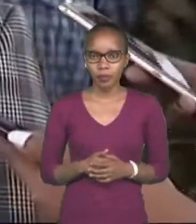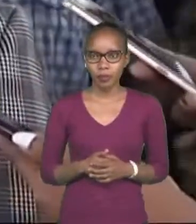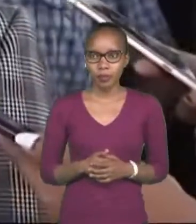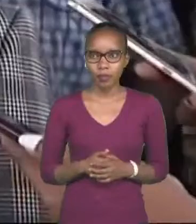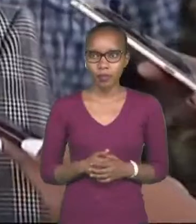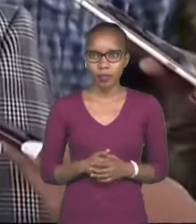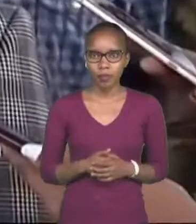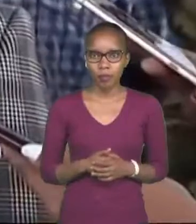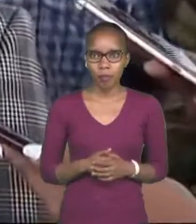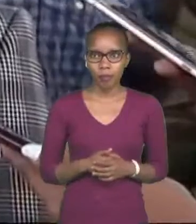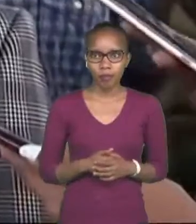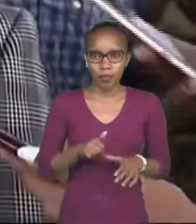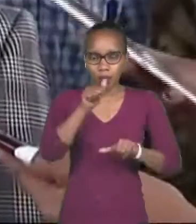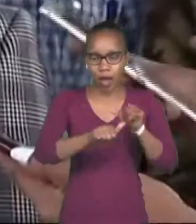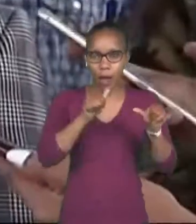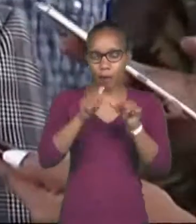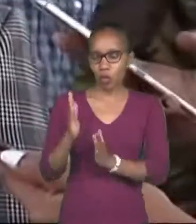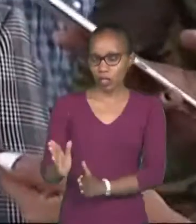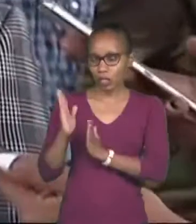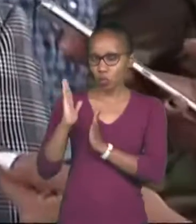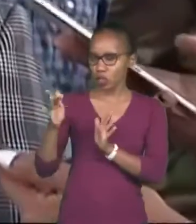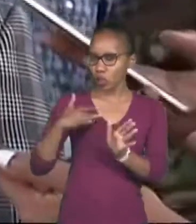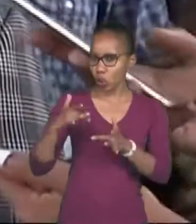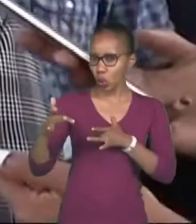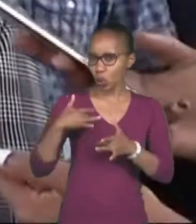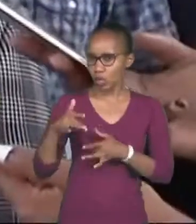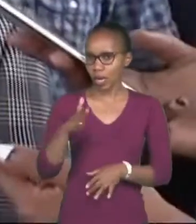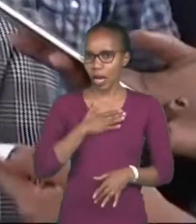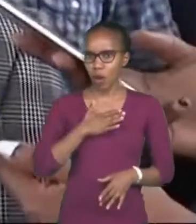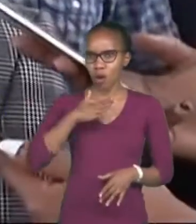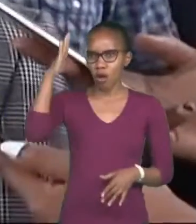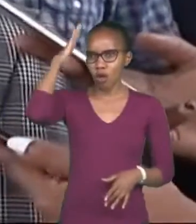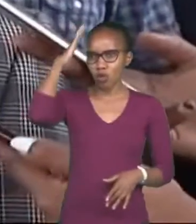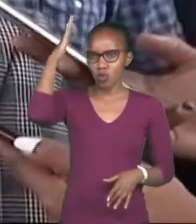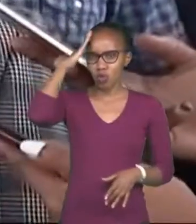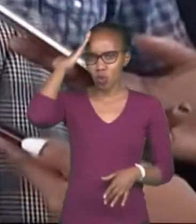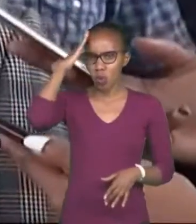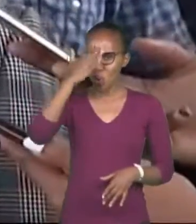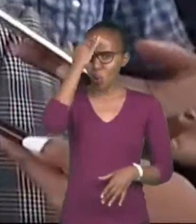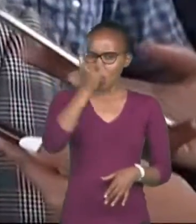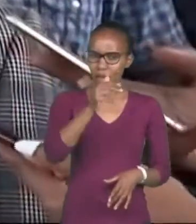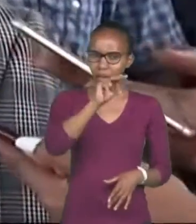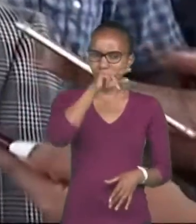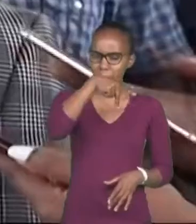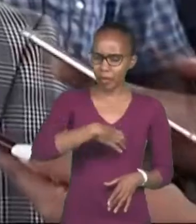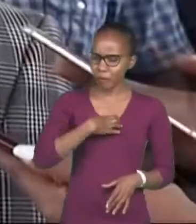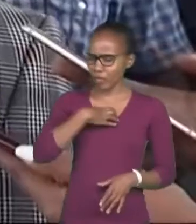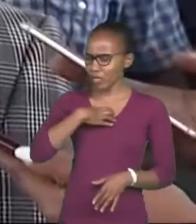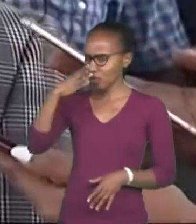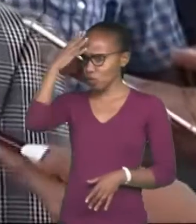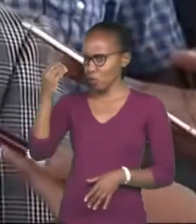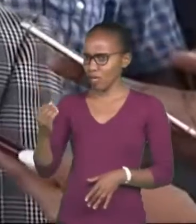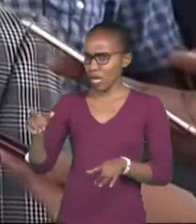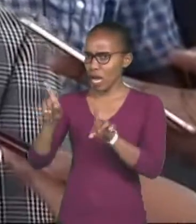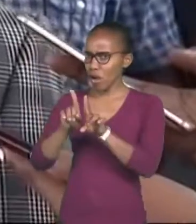and particularly as a matter of security concern, to know the nature of the mission and also to have a feel of